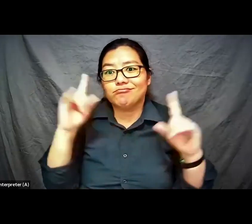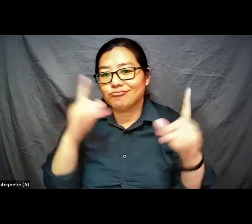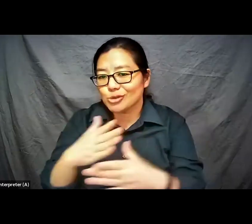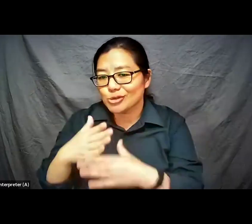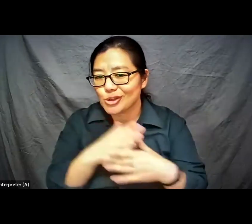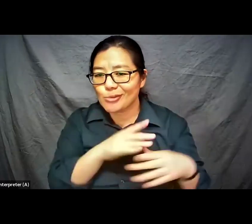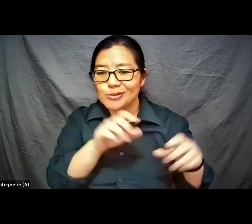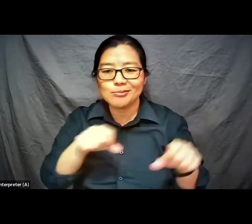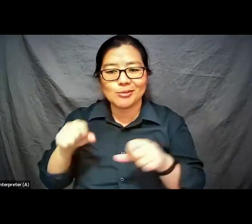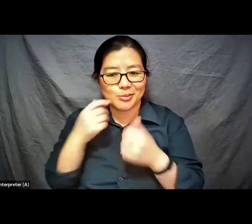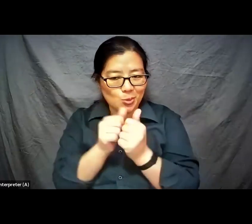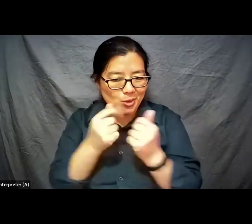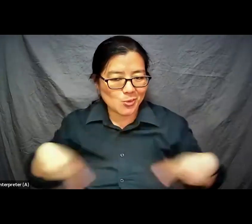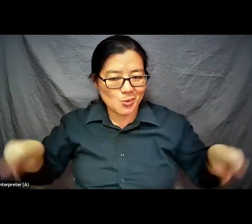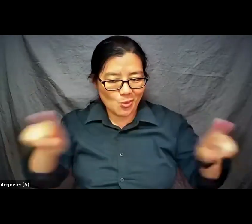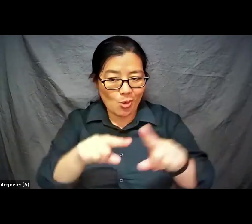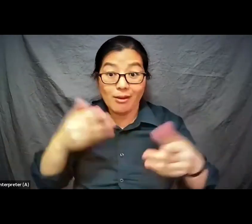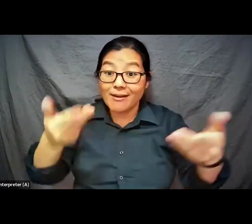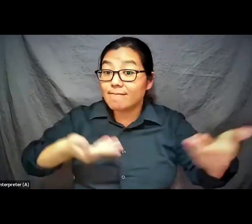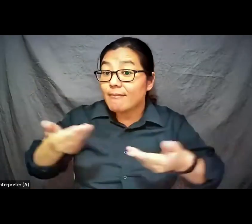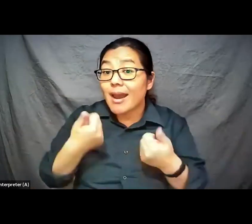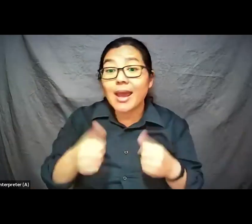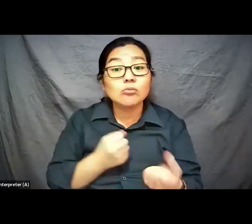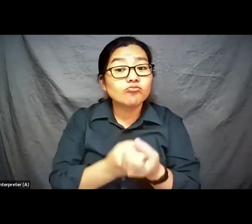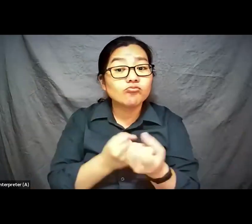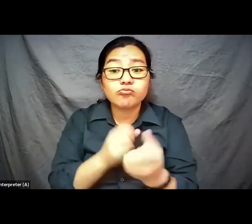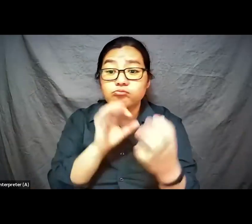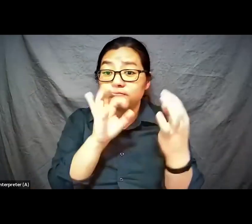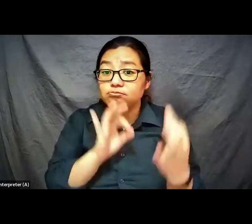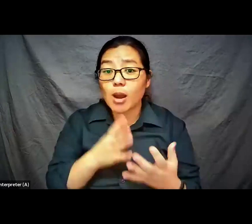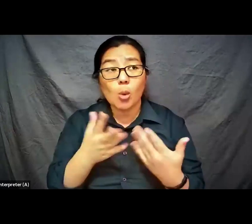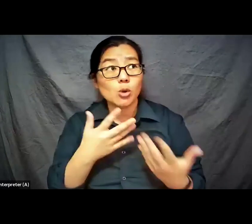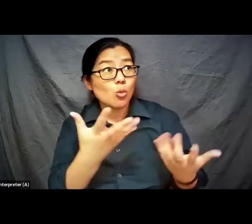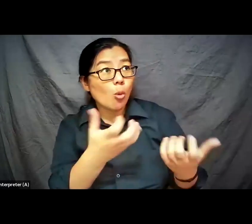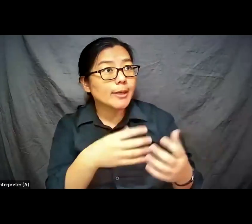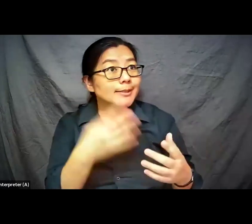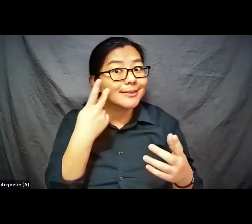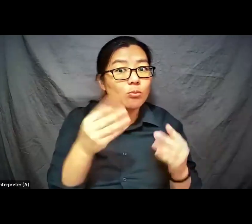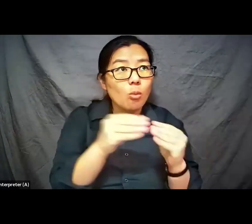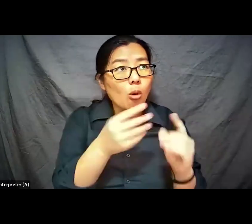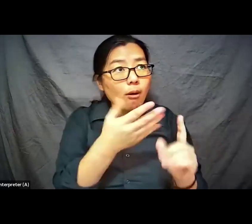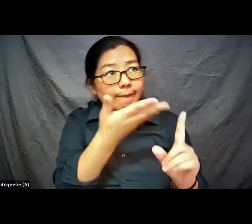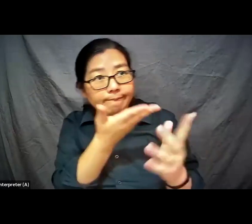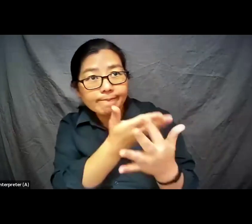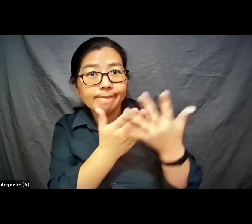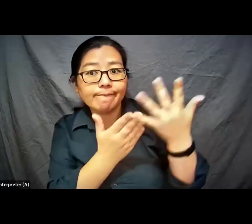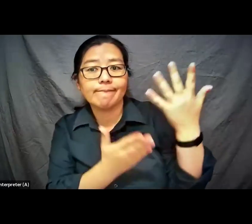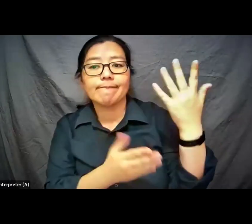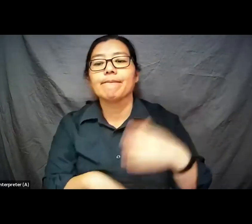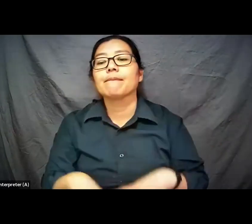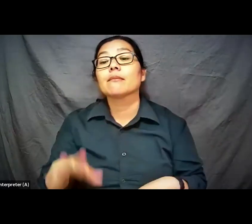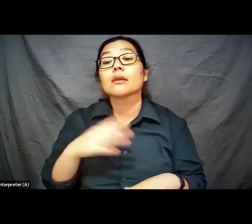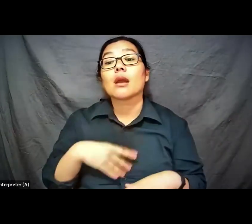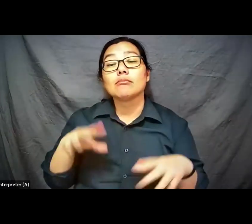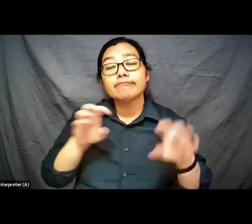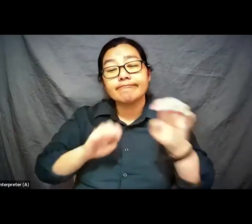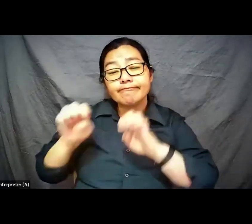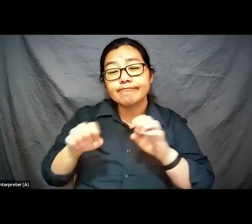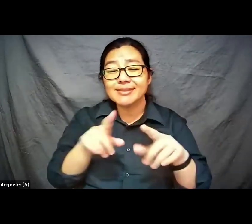with you. And I invite any supportive feedback on what you'd like to see more of. I'm also experimenting with various access needs